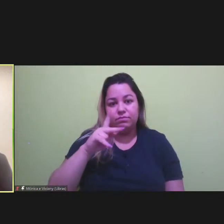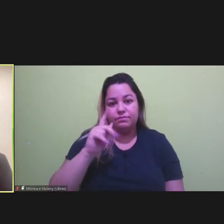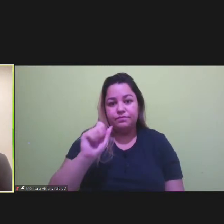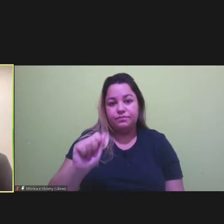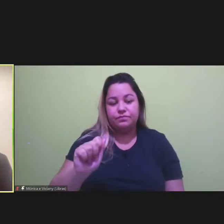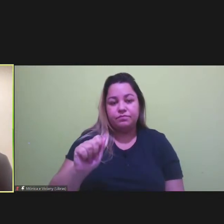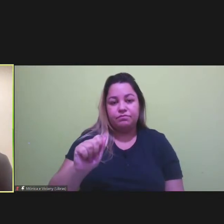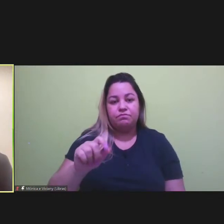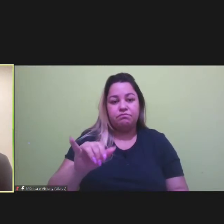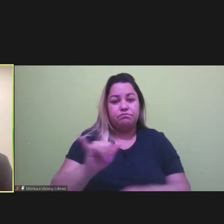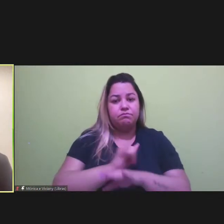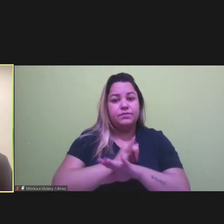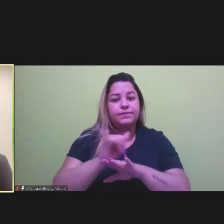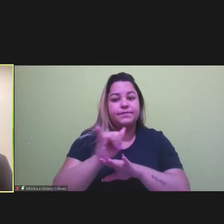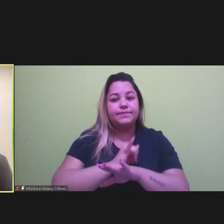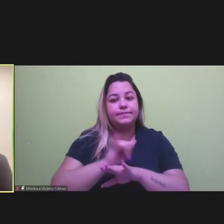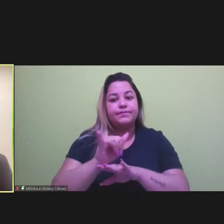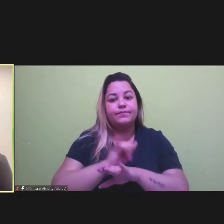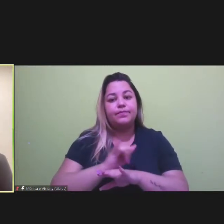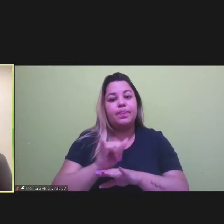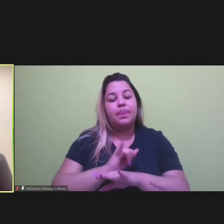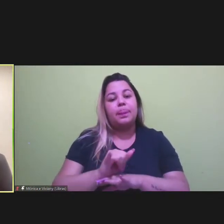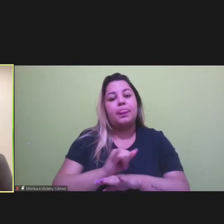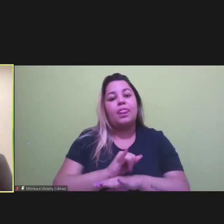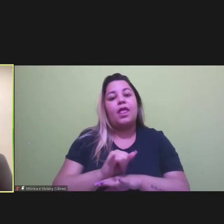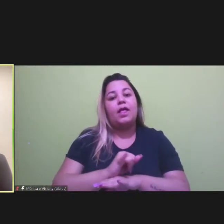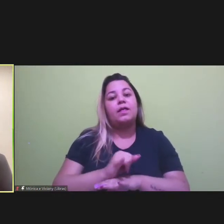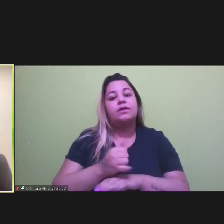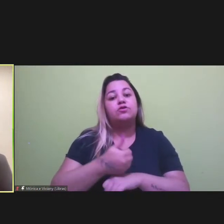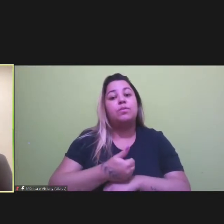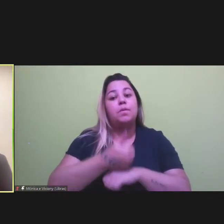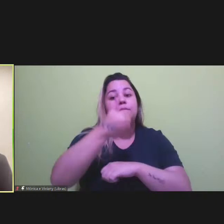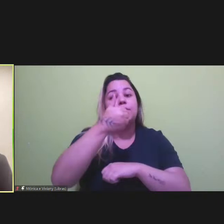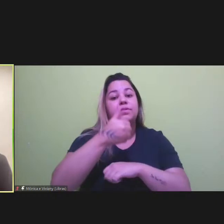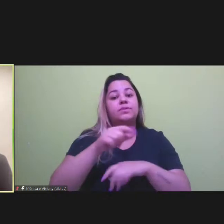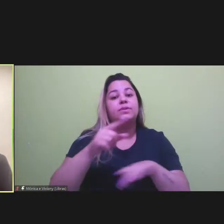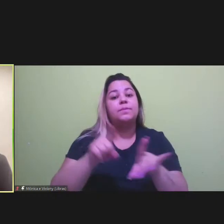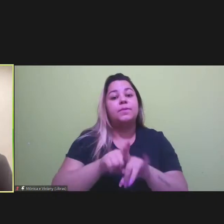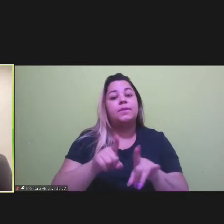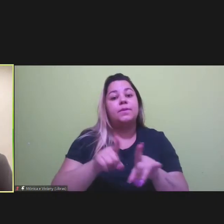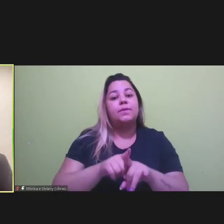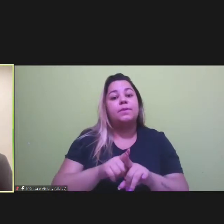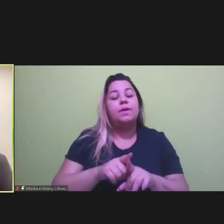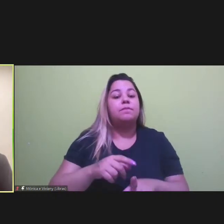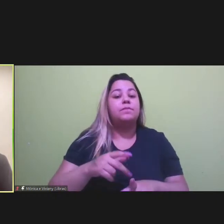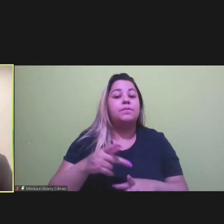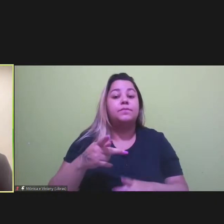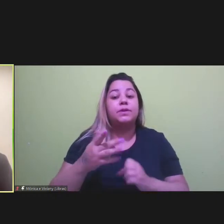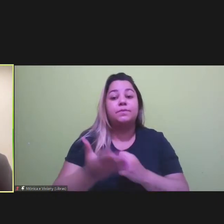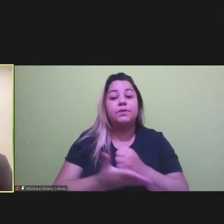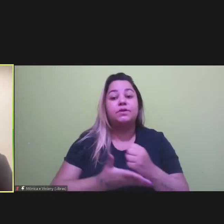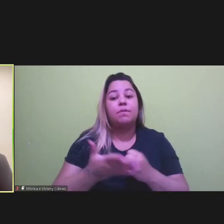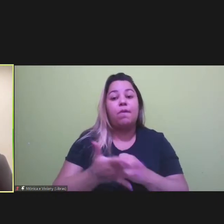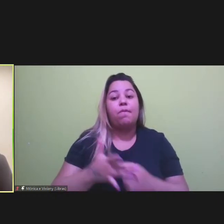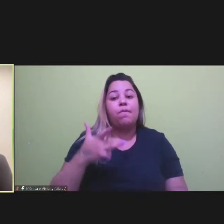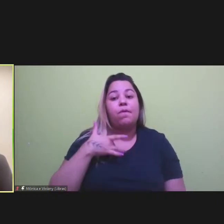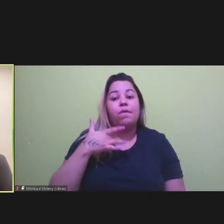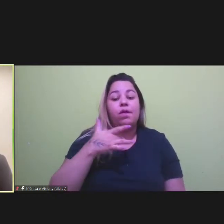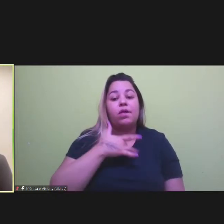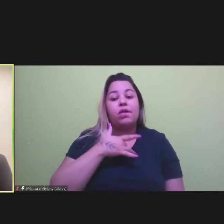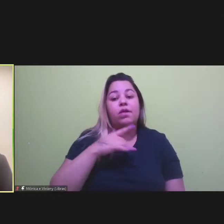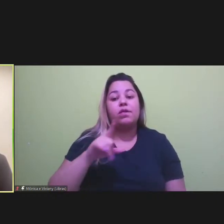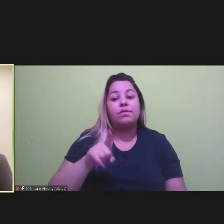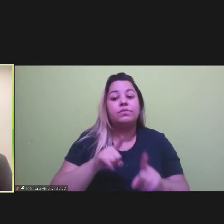is in Spain from Andalusia, and dealing with the strategies for a promotion of healthy nutrition and primary